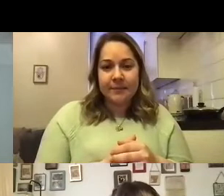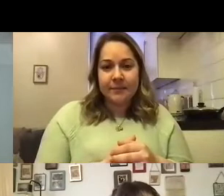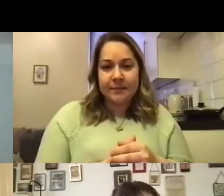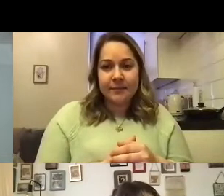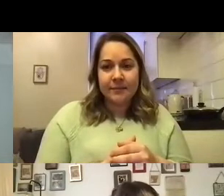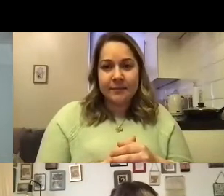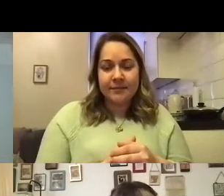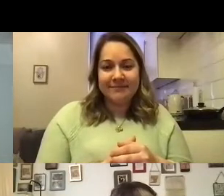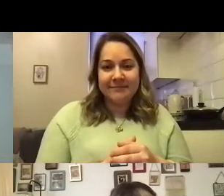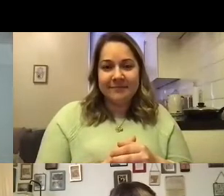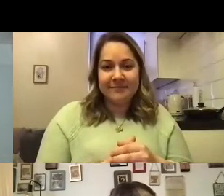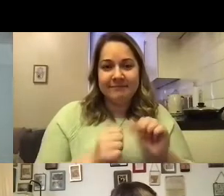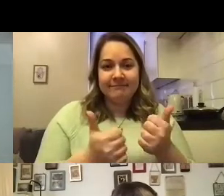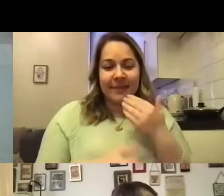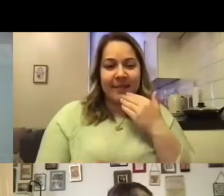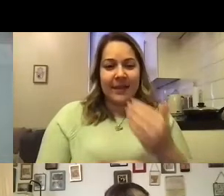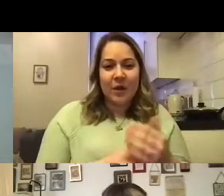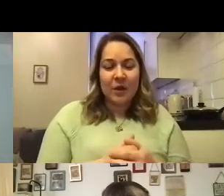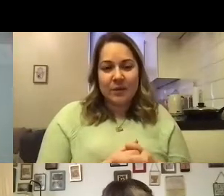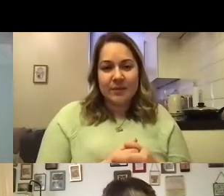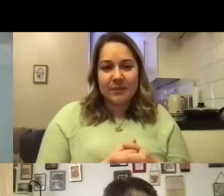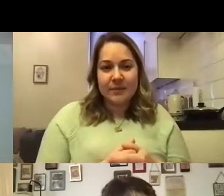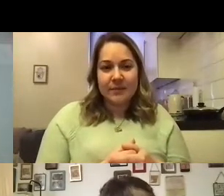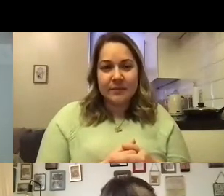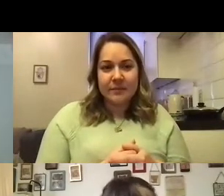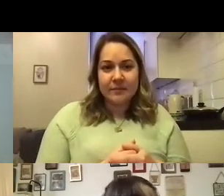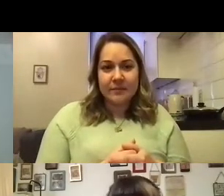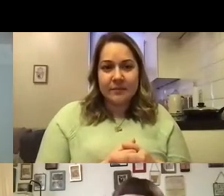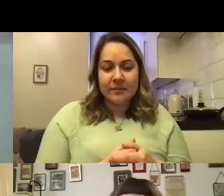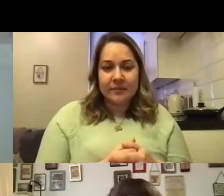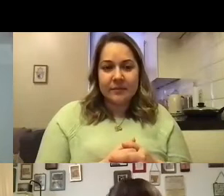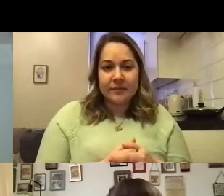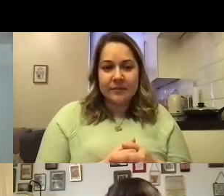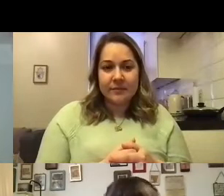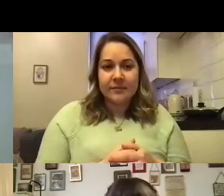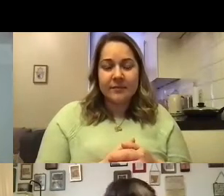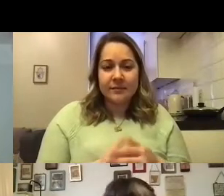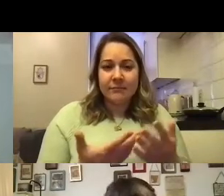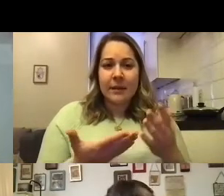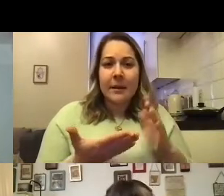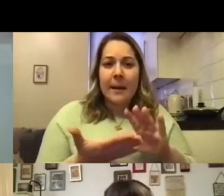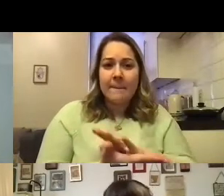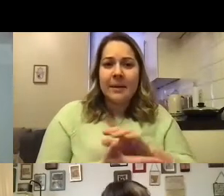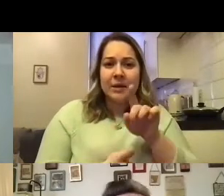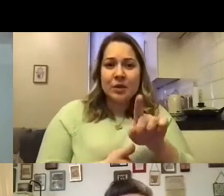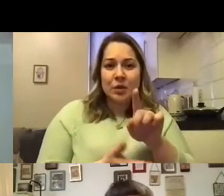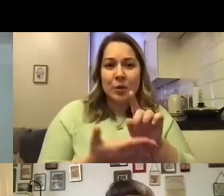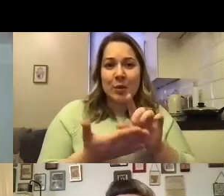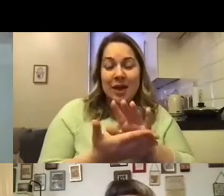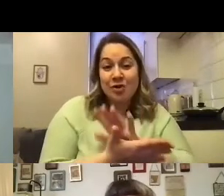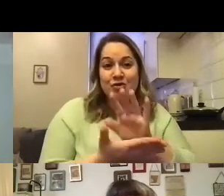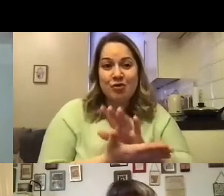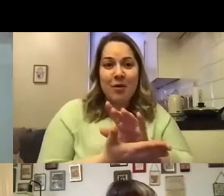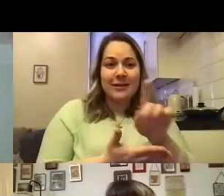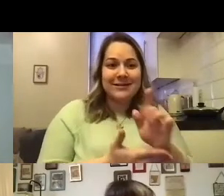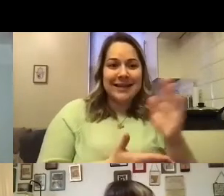Yeah. Great. Thanks, Marianne. Thank you. Yeah, I'm glad you enjoyed that dialogue as well between East